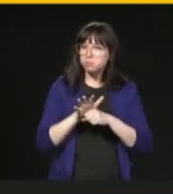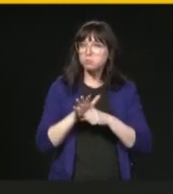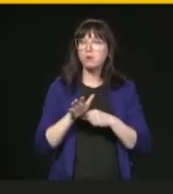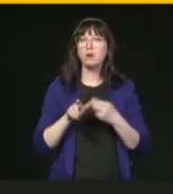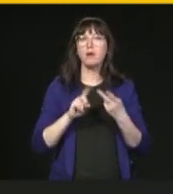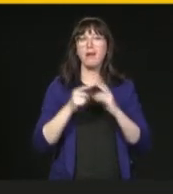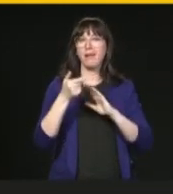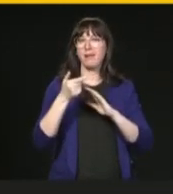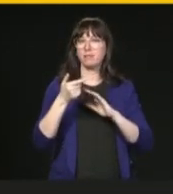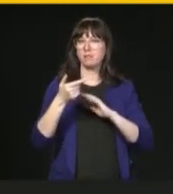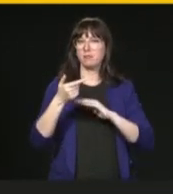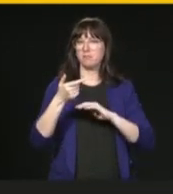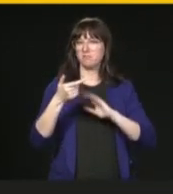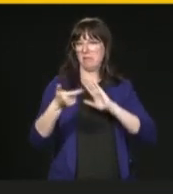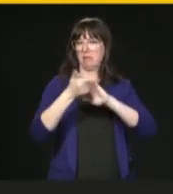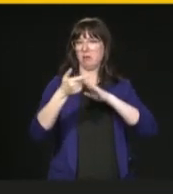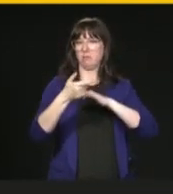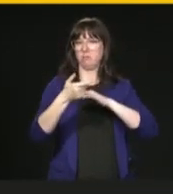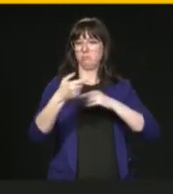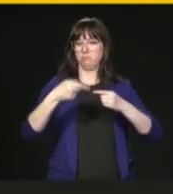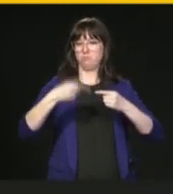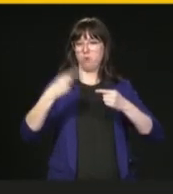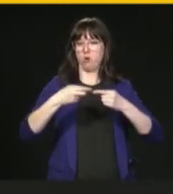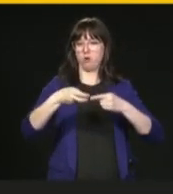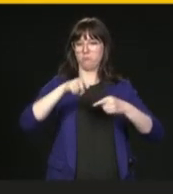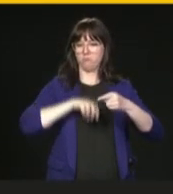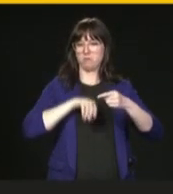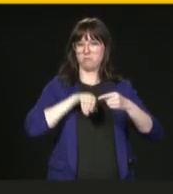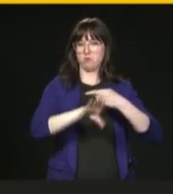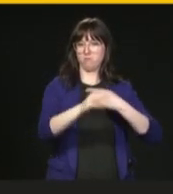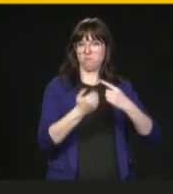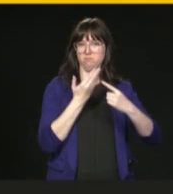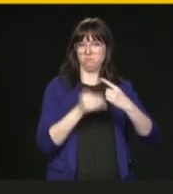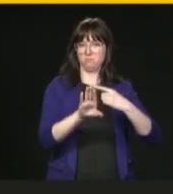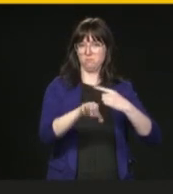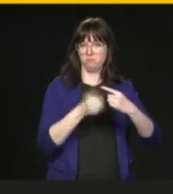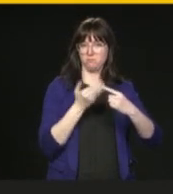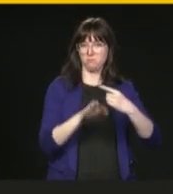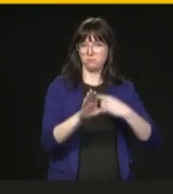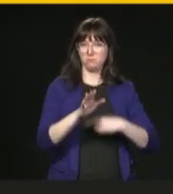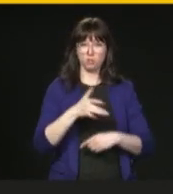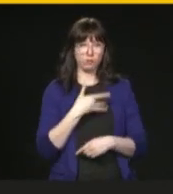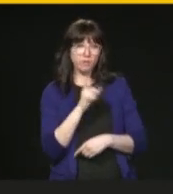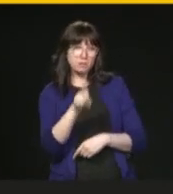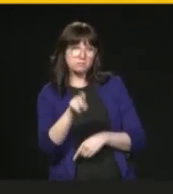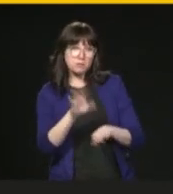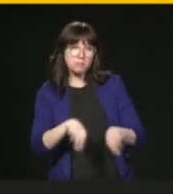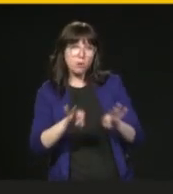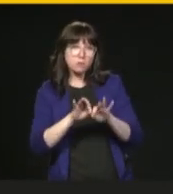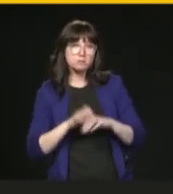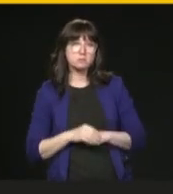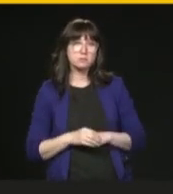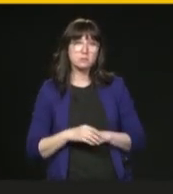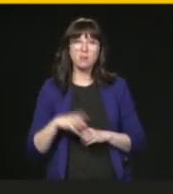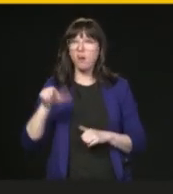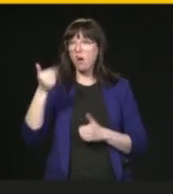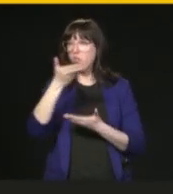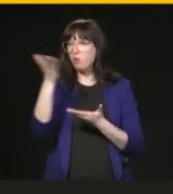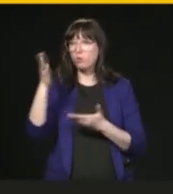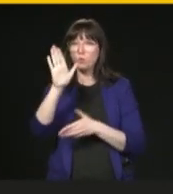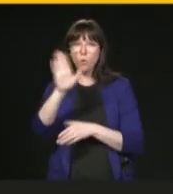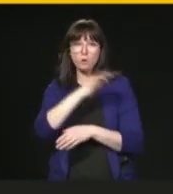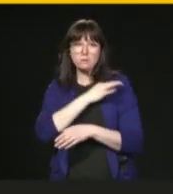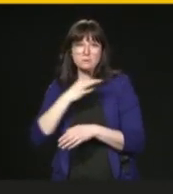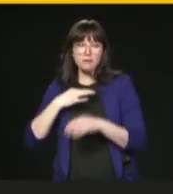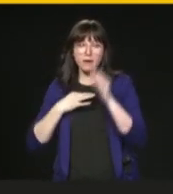and illegal border crossings. I want to know if you think this is necessary, and if you or any of your colleagues